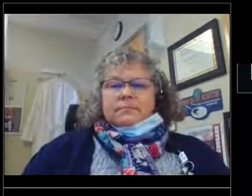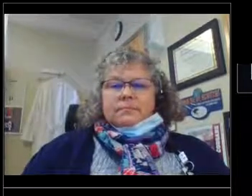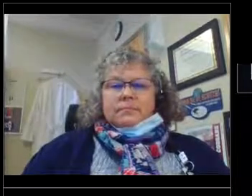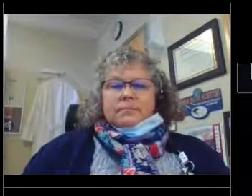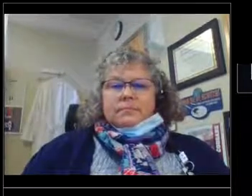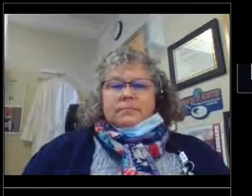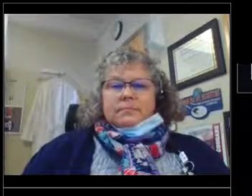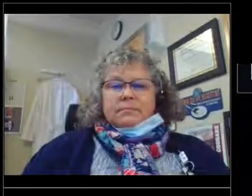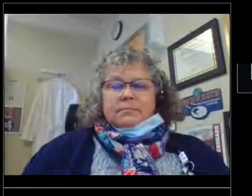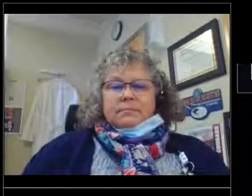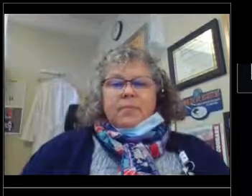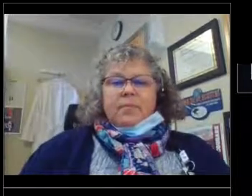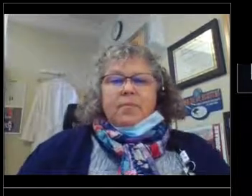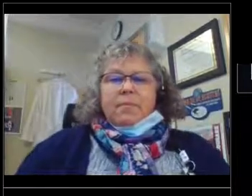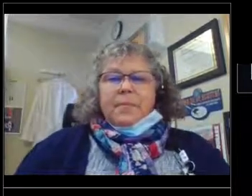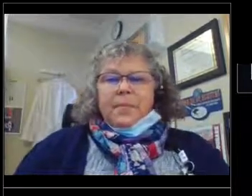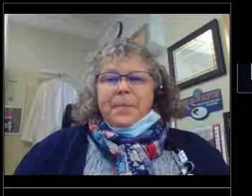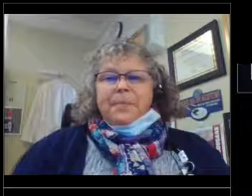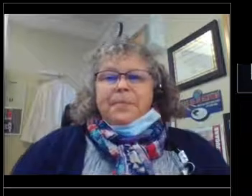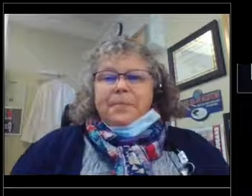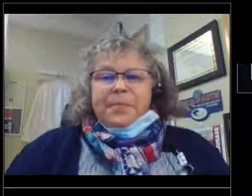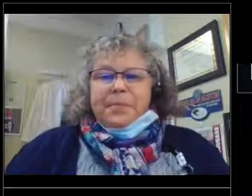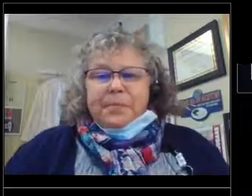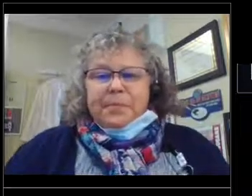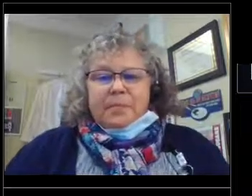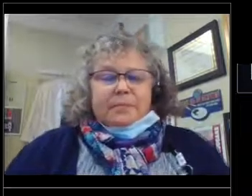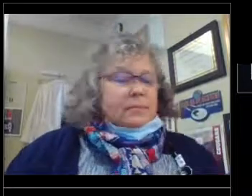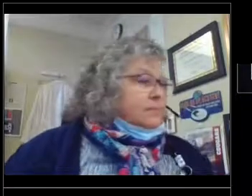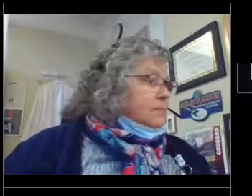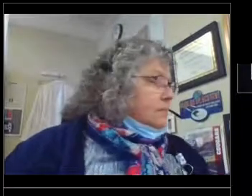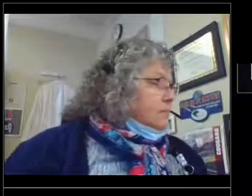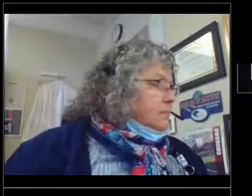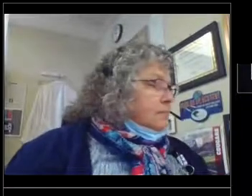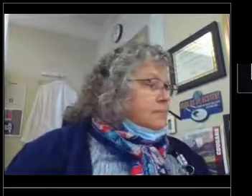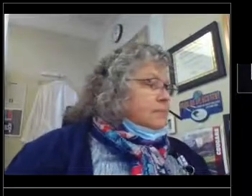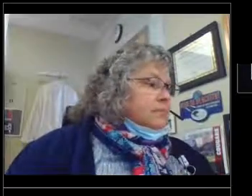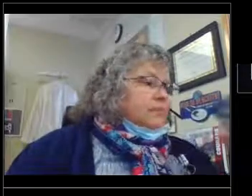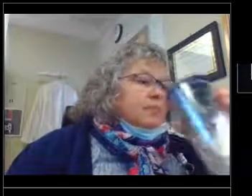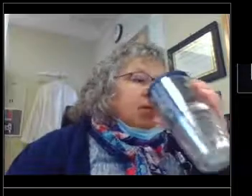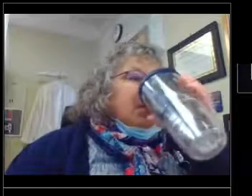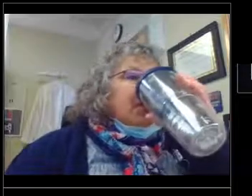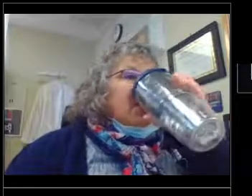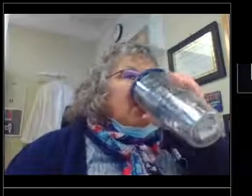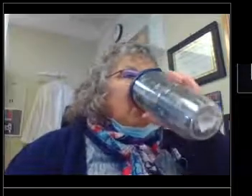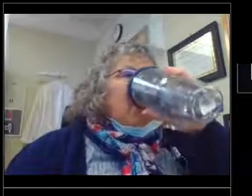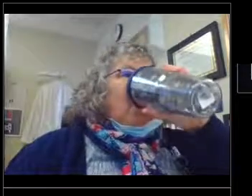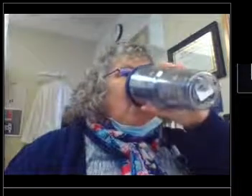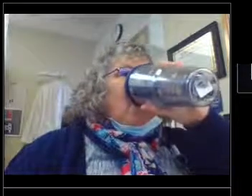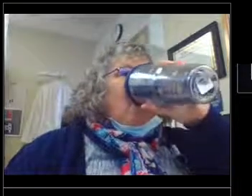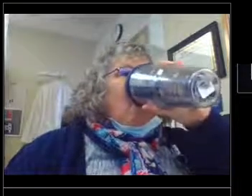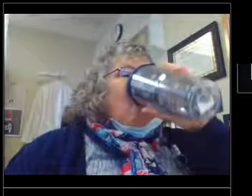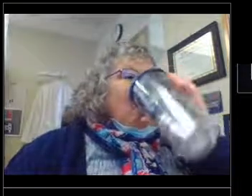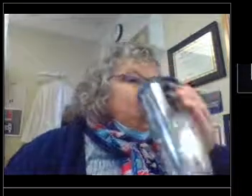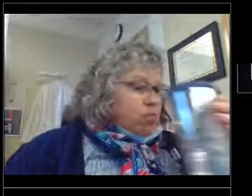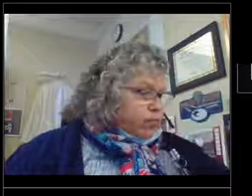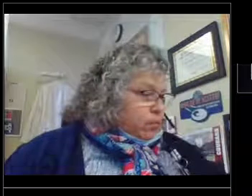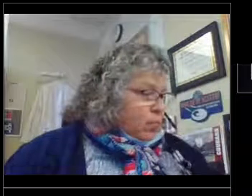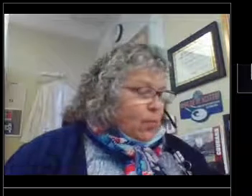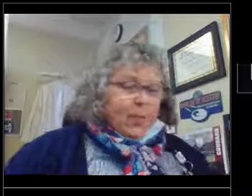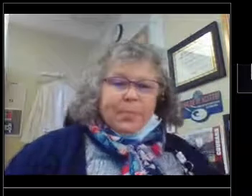the first section is about laws and regulations. And I thought I would start with just a few definitions of some of